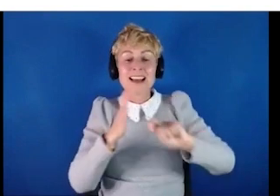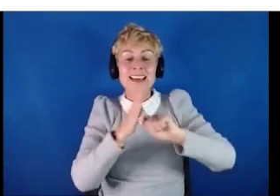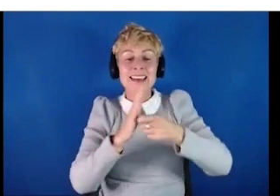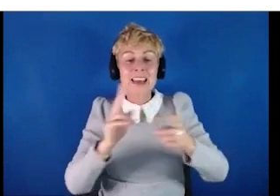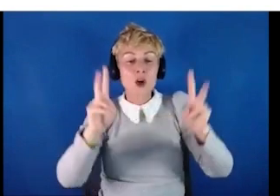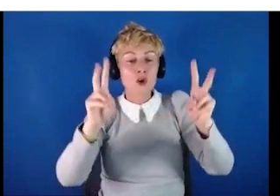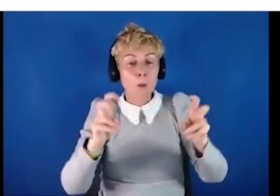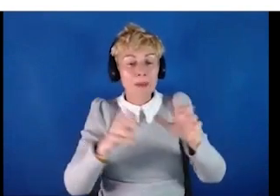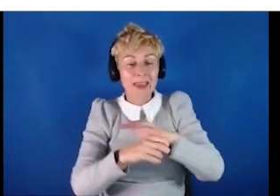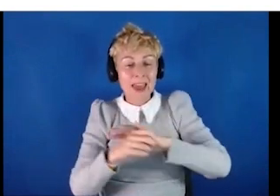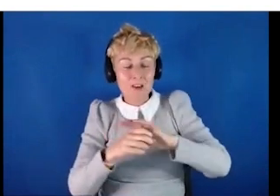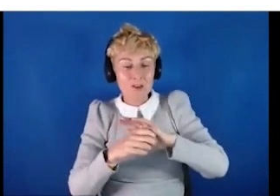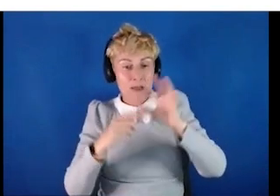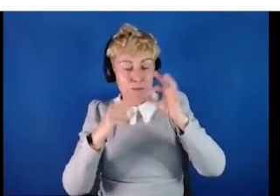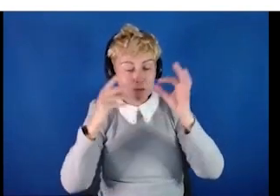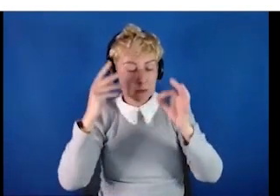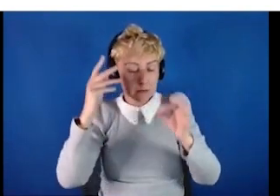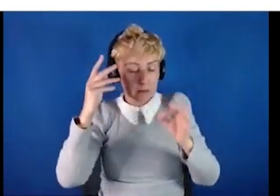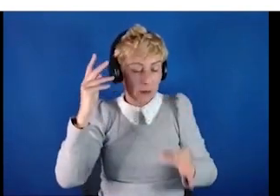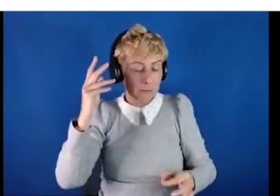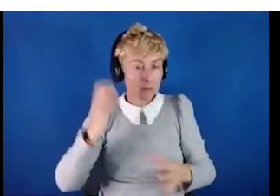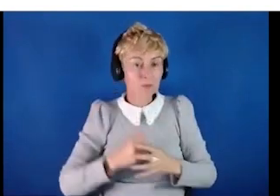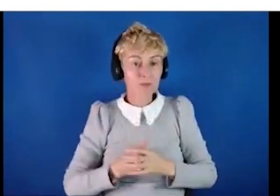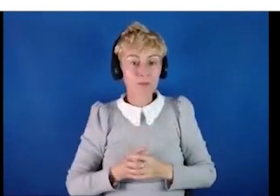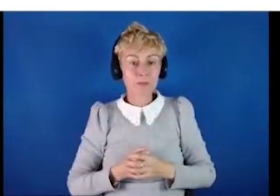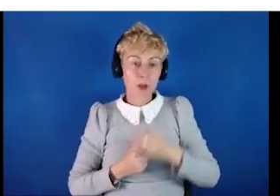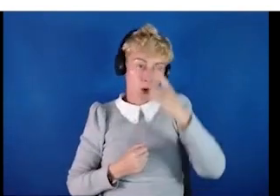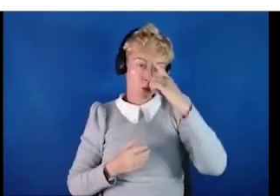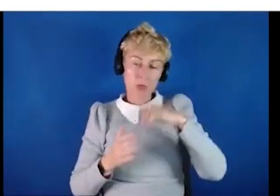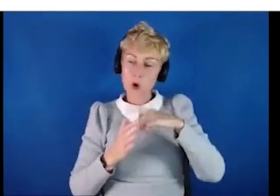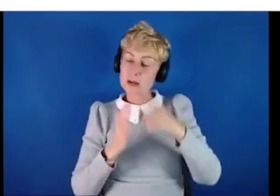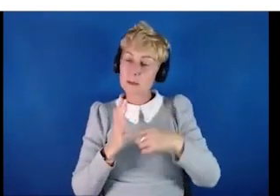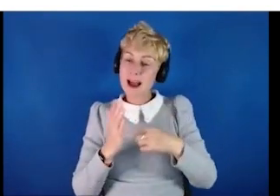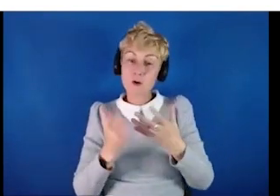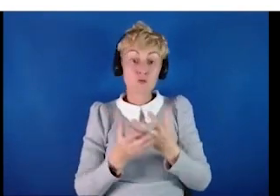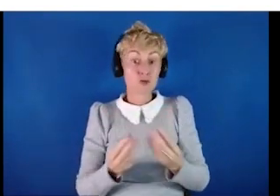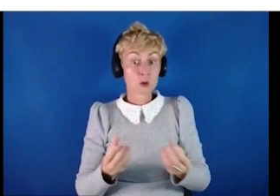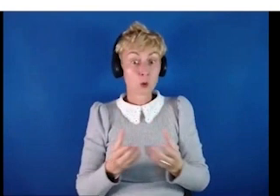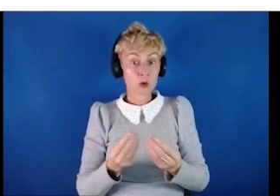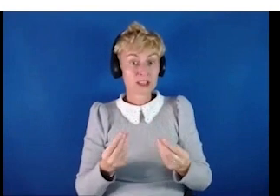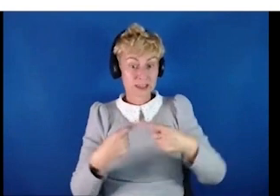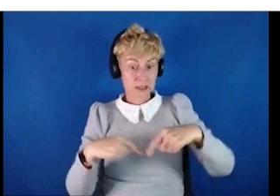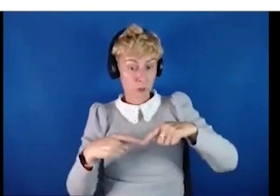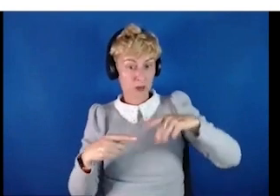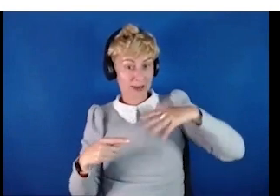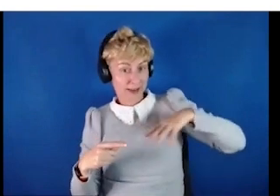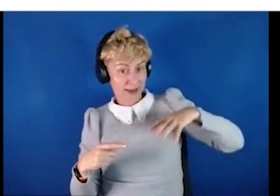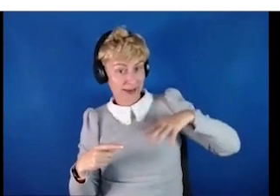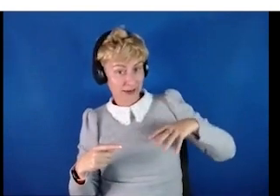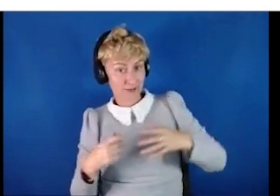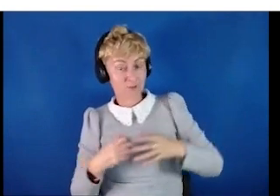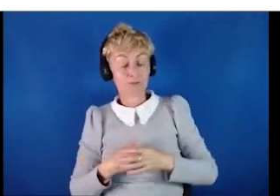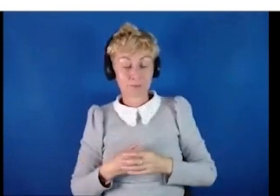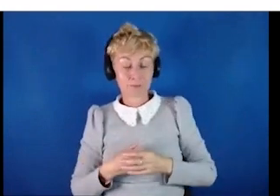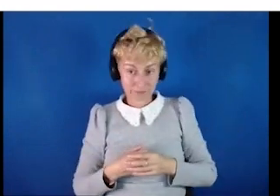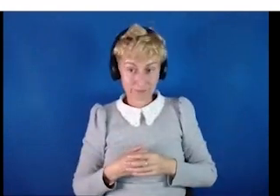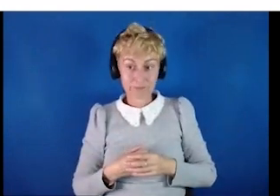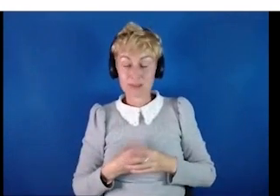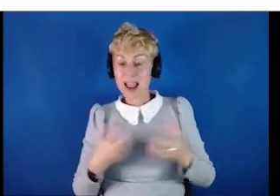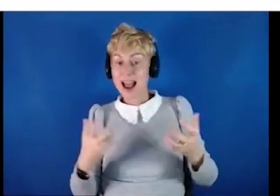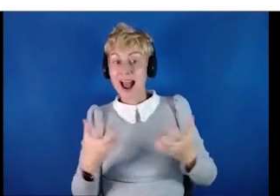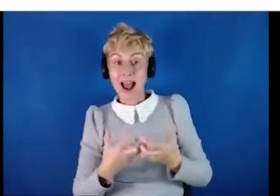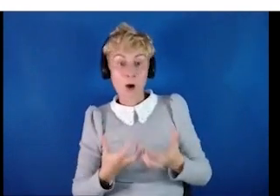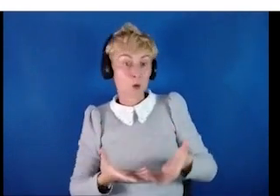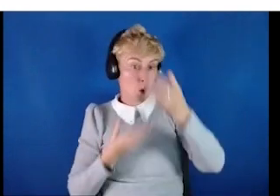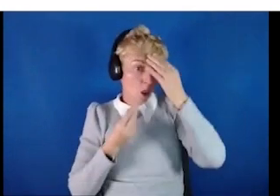mentioned in the needs assessment, thought about the different types of resources for learning about different aspects of